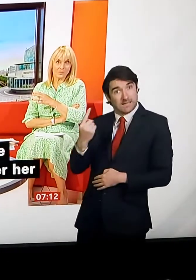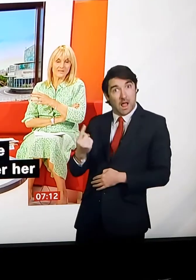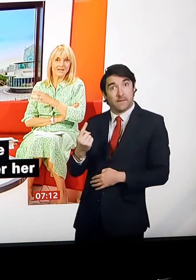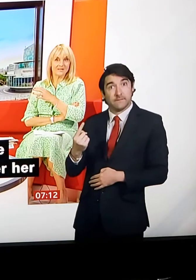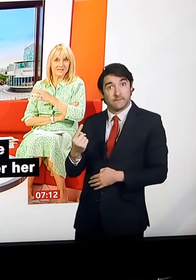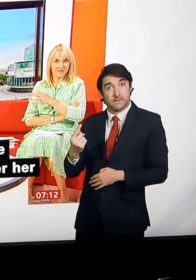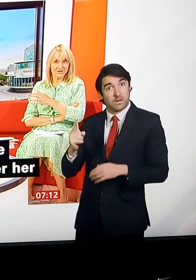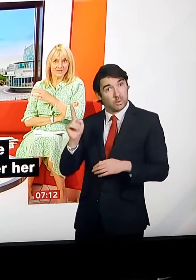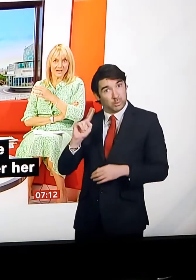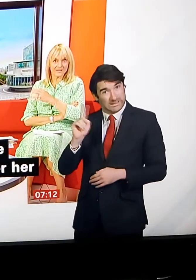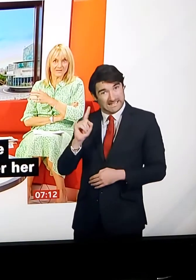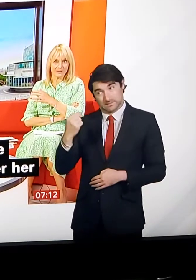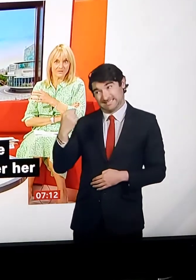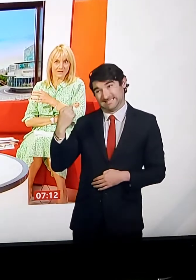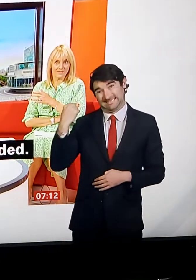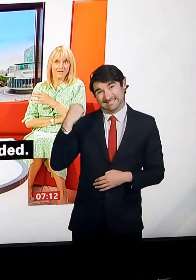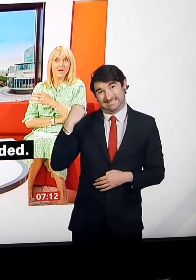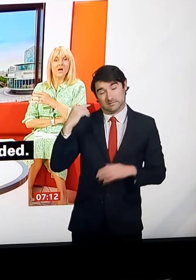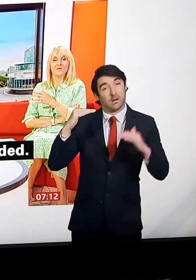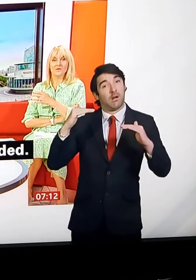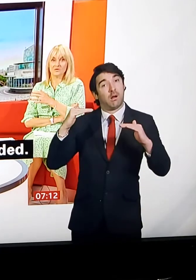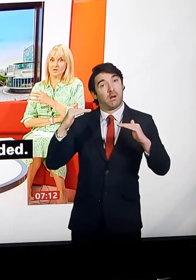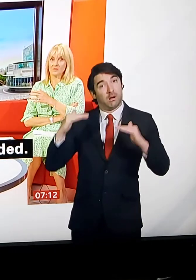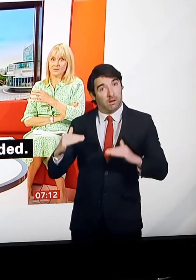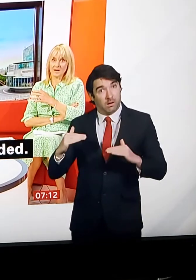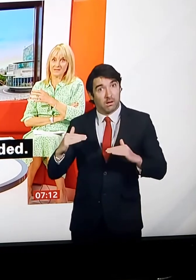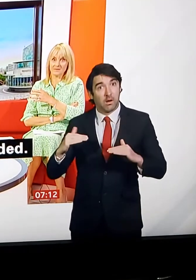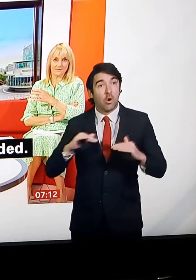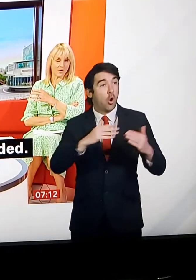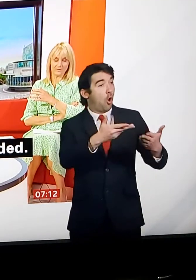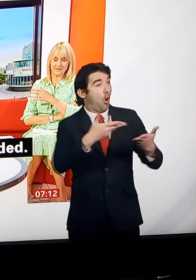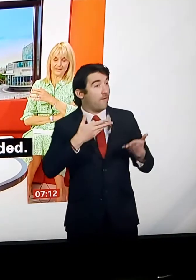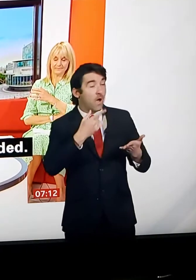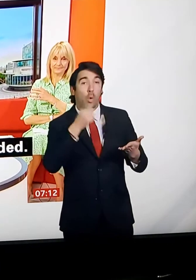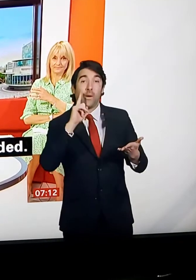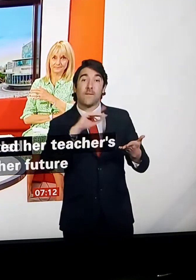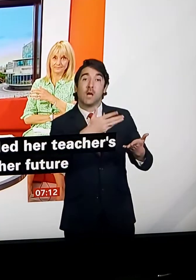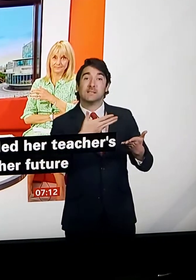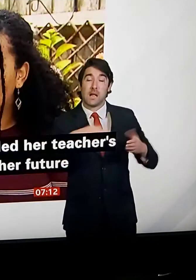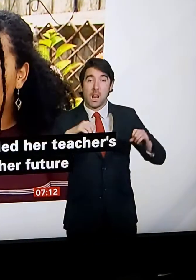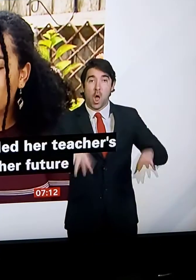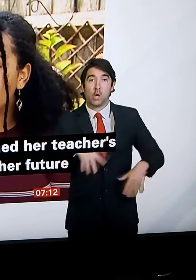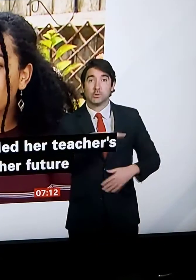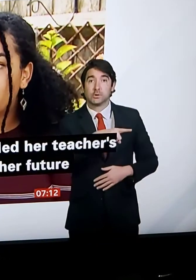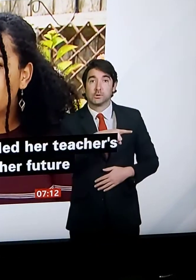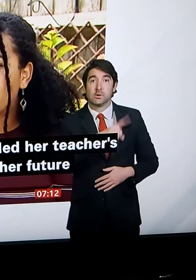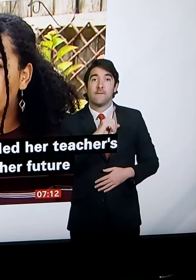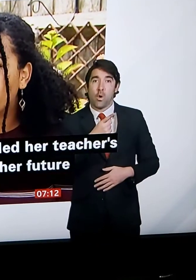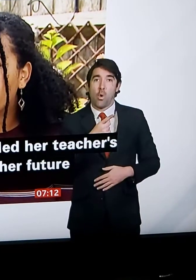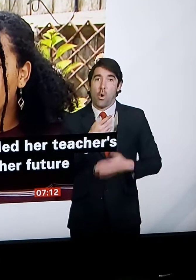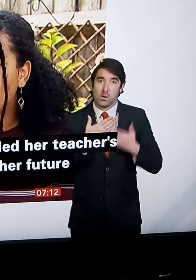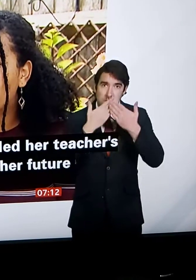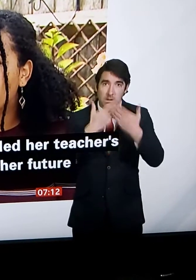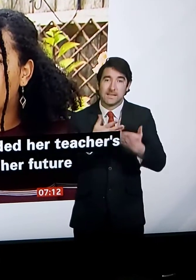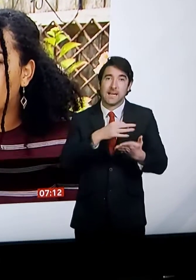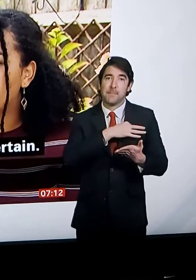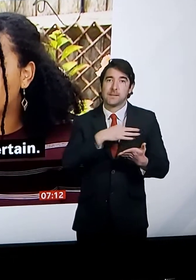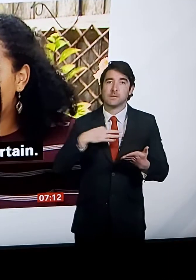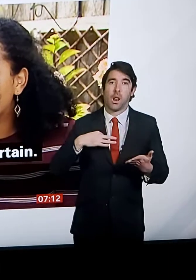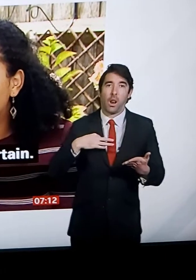she was awarded her teacher's estimated grades, her future remains far from clear. Obviously, I'm really pleased that I've been given the